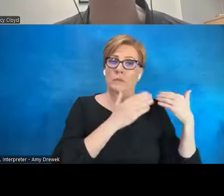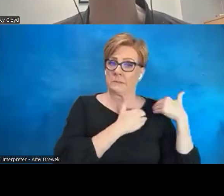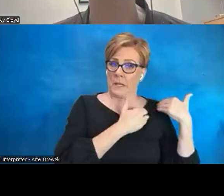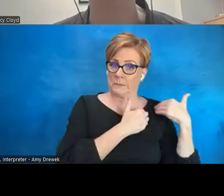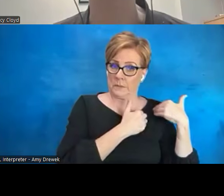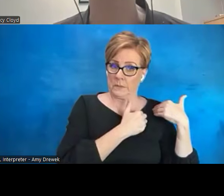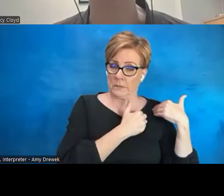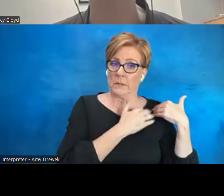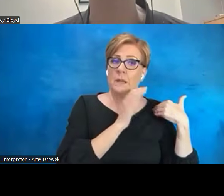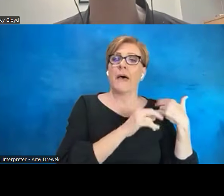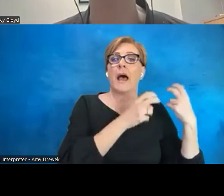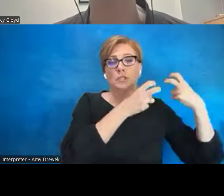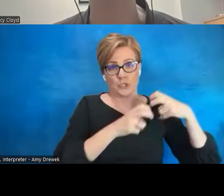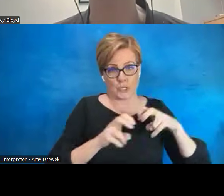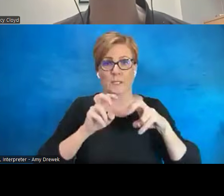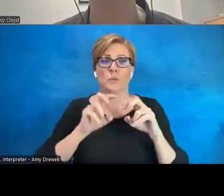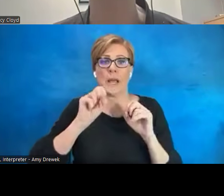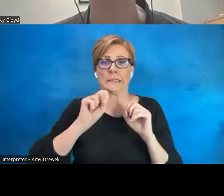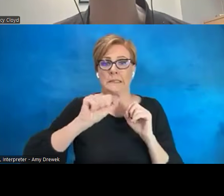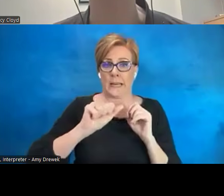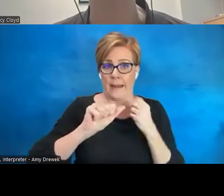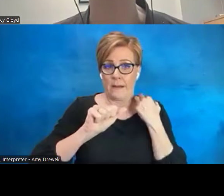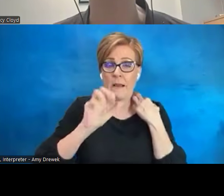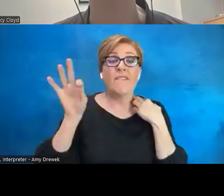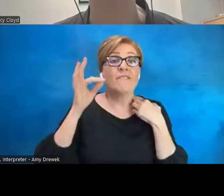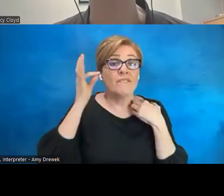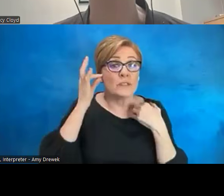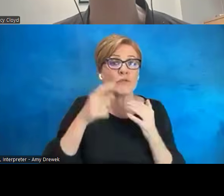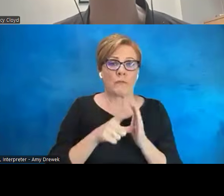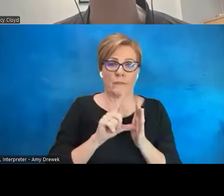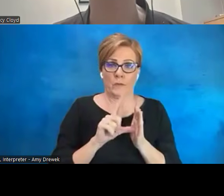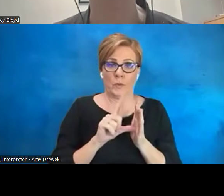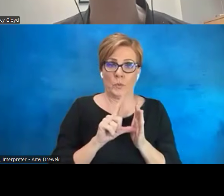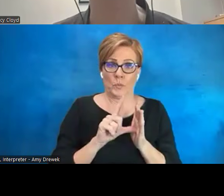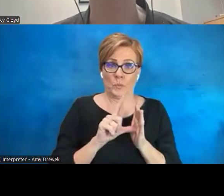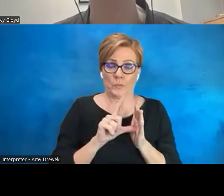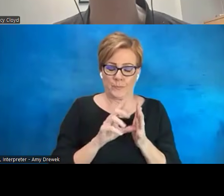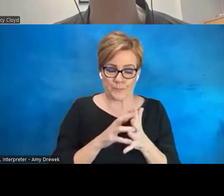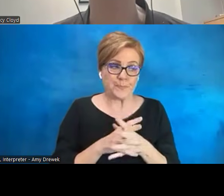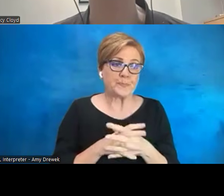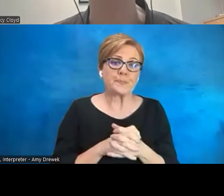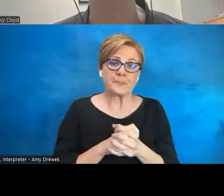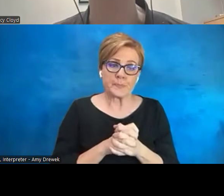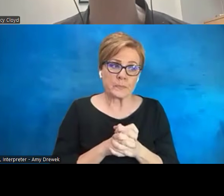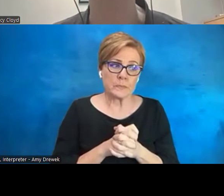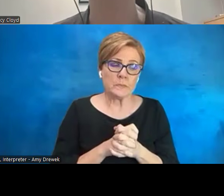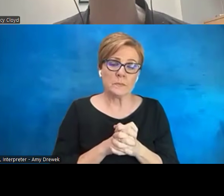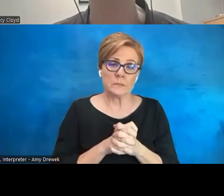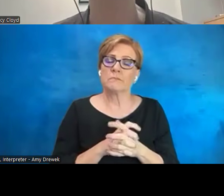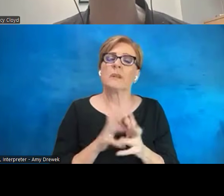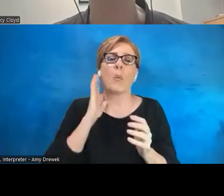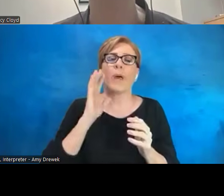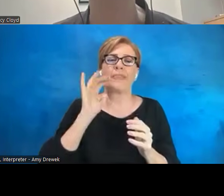into the Social Security Administration, the federal review units. So that is not happening